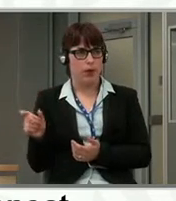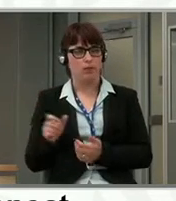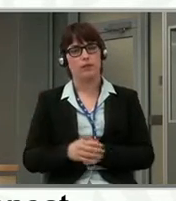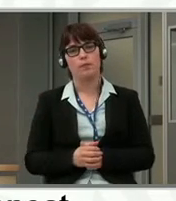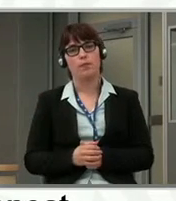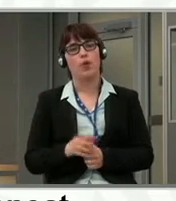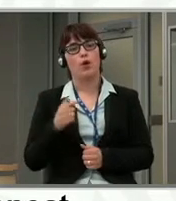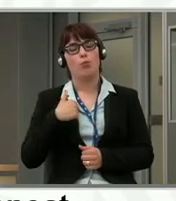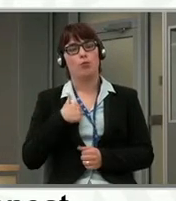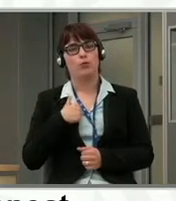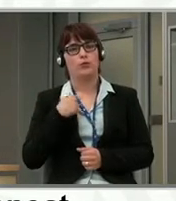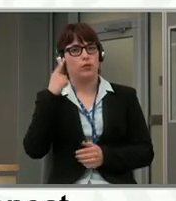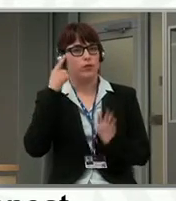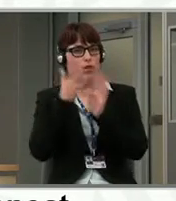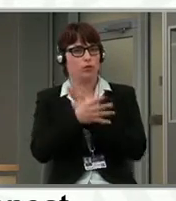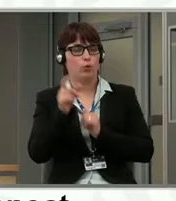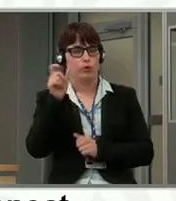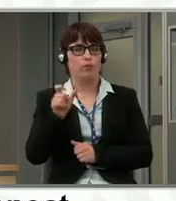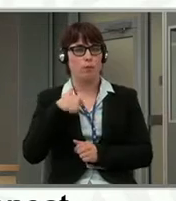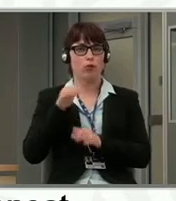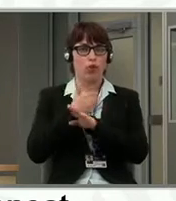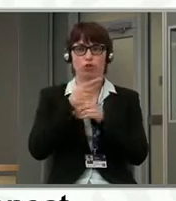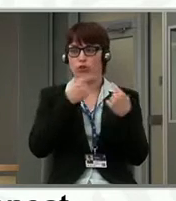though we are humans.